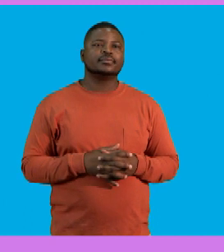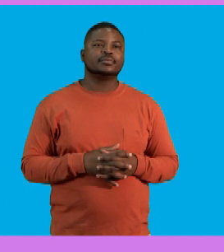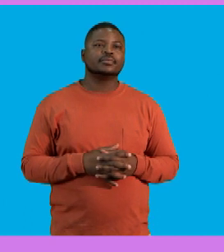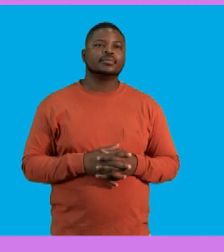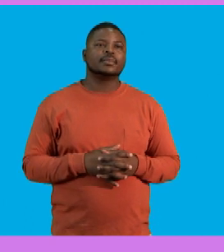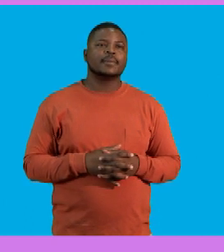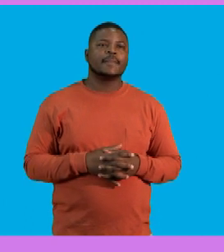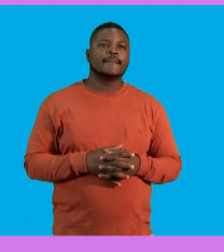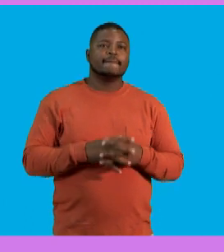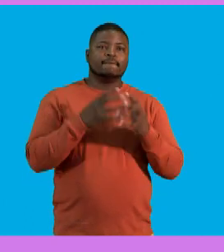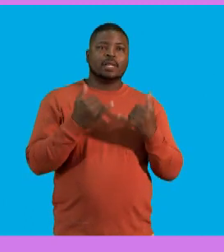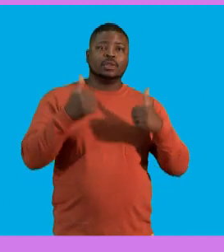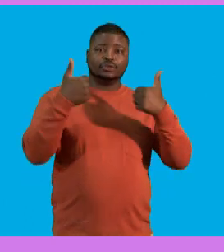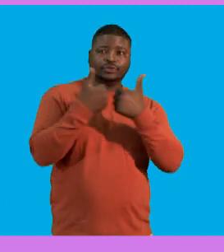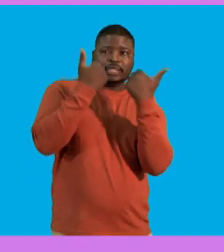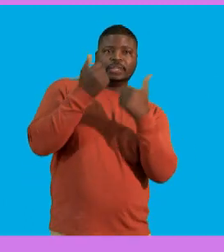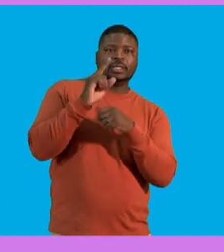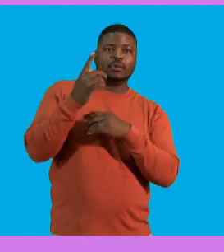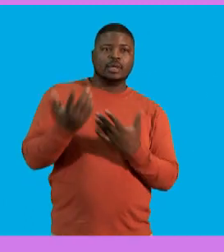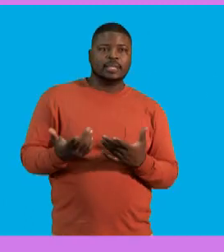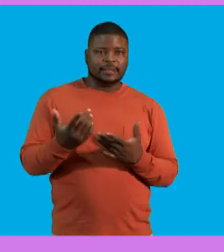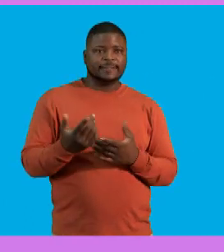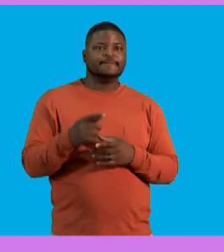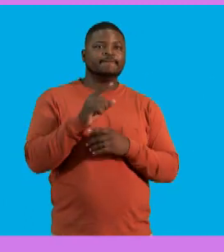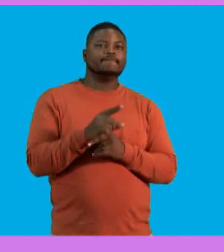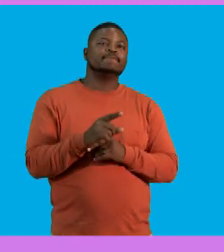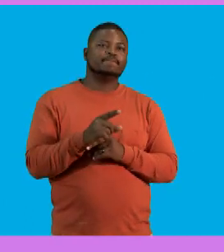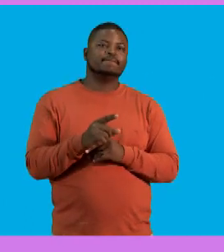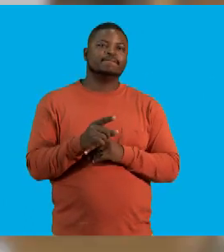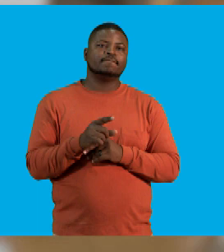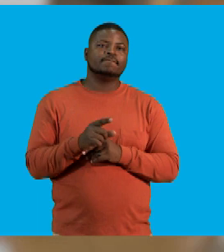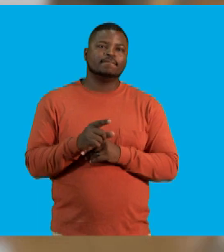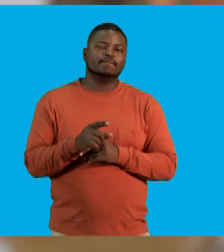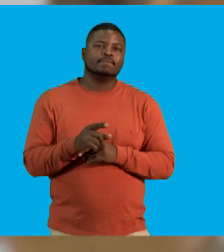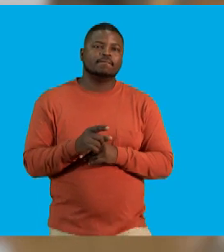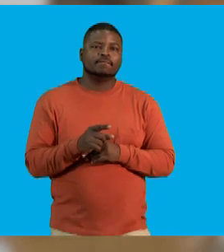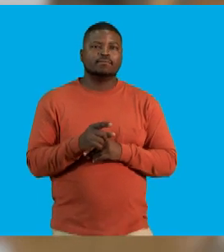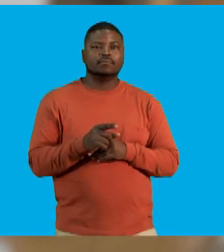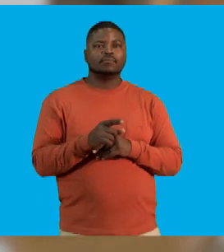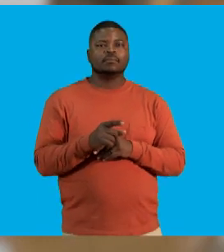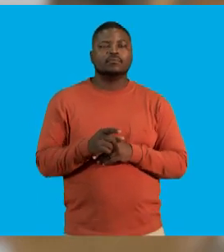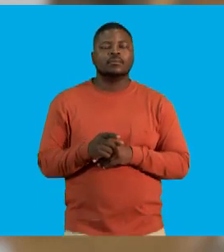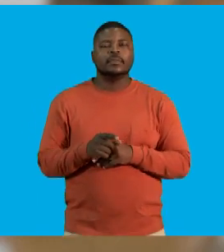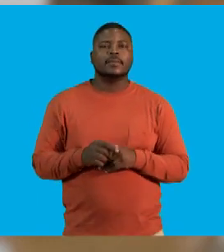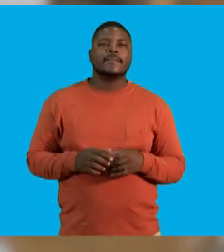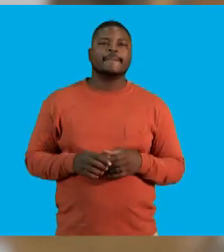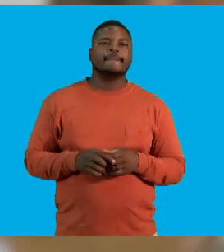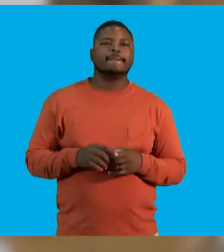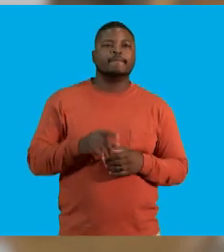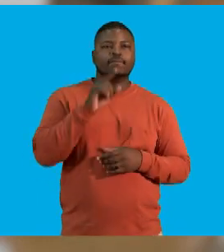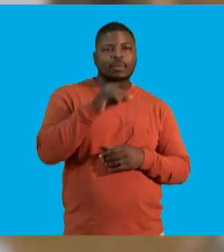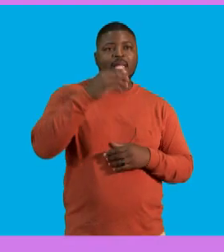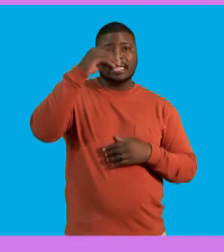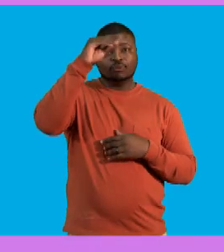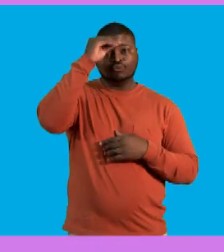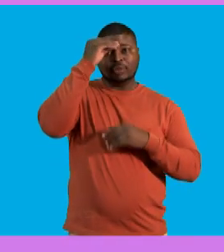Now, the challenge. And a challenge is accepted by all, I think. Let's look at it that way, because I believe in you guys.